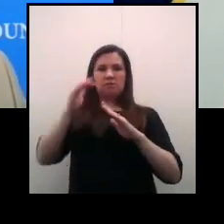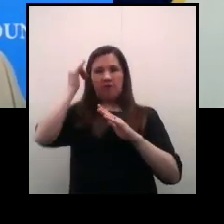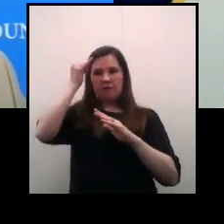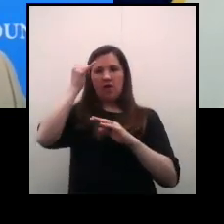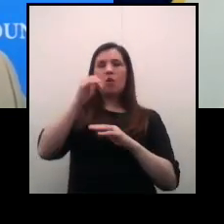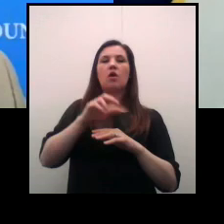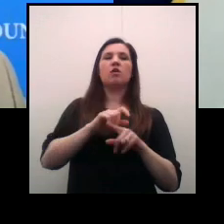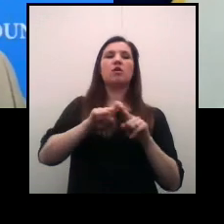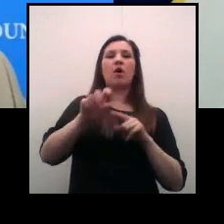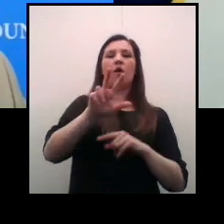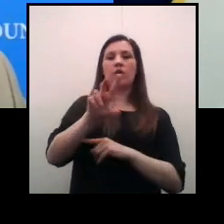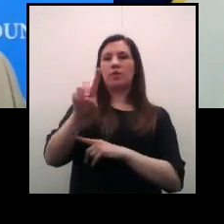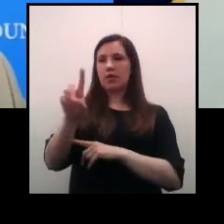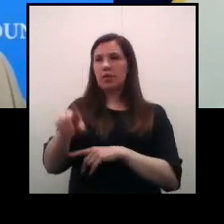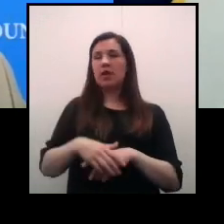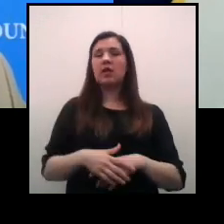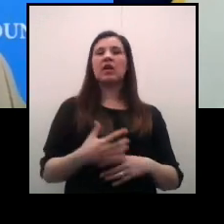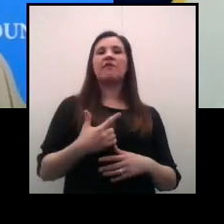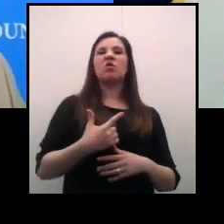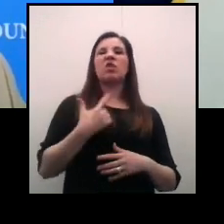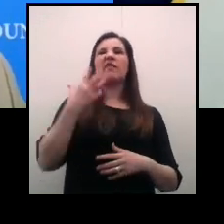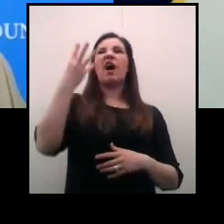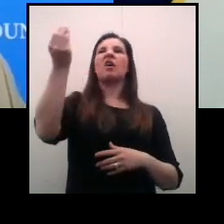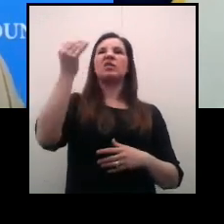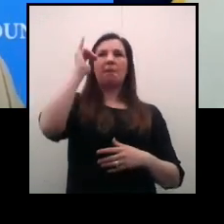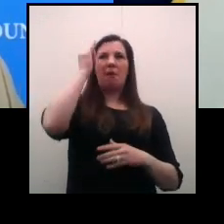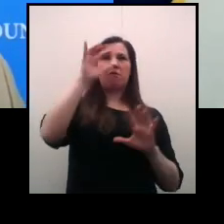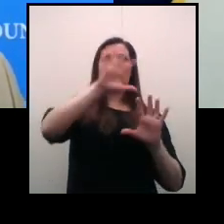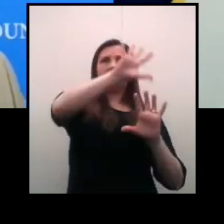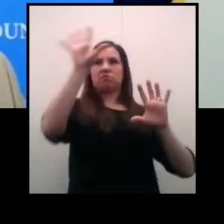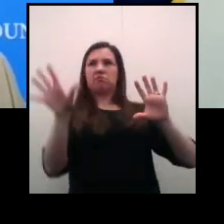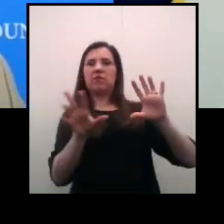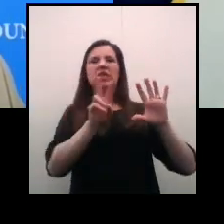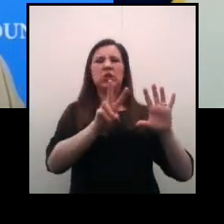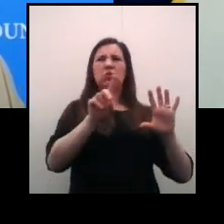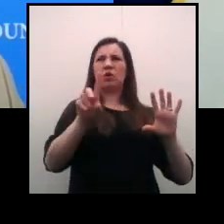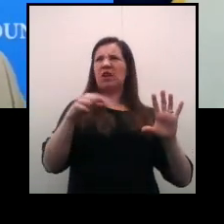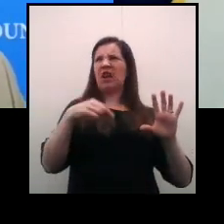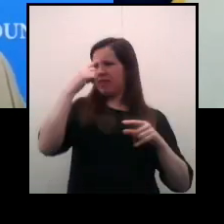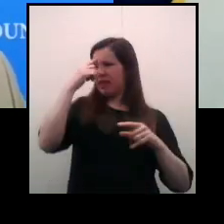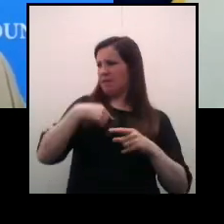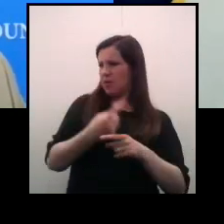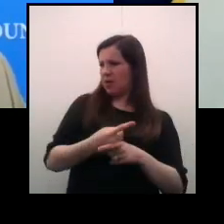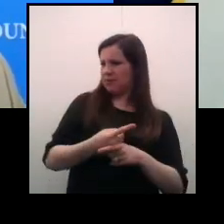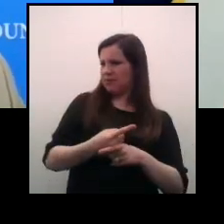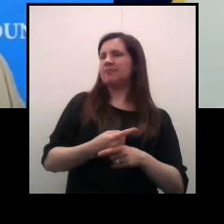can call 311. If you live outside the city of Buffalo, it's 211. I think I got that right.